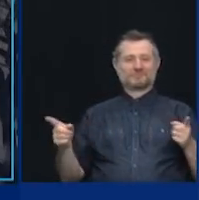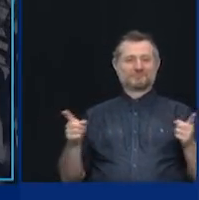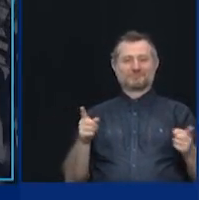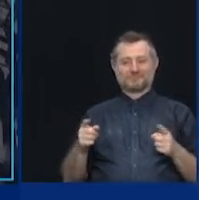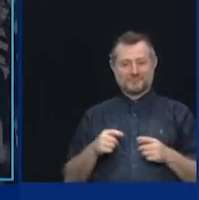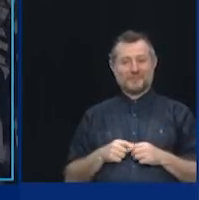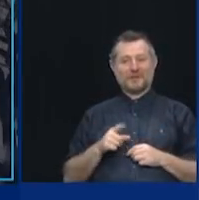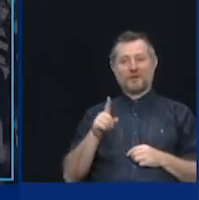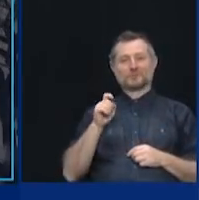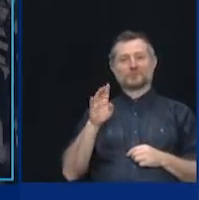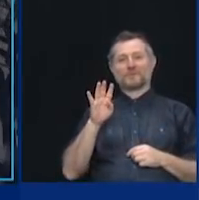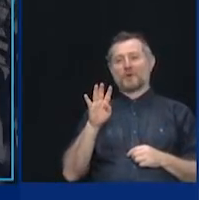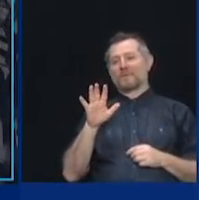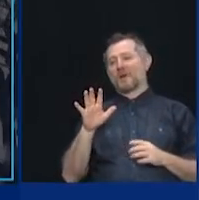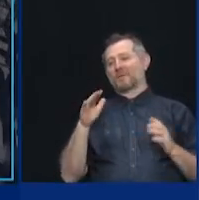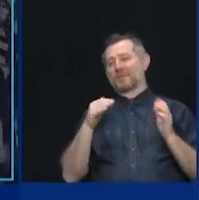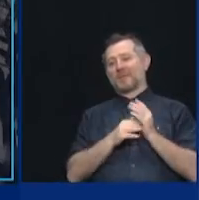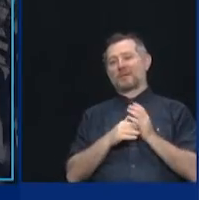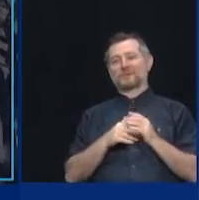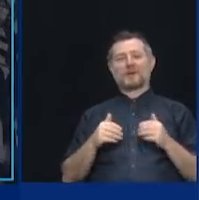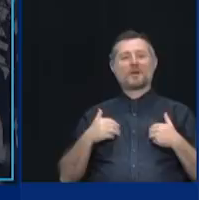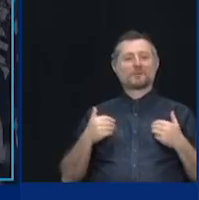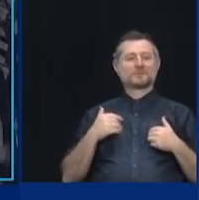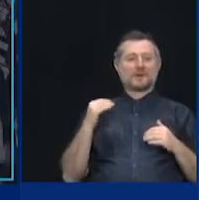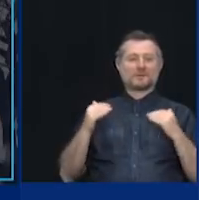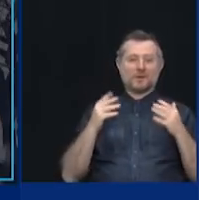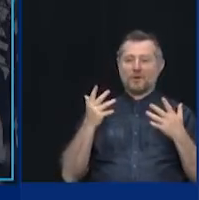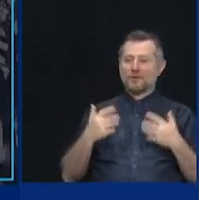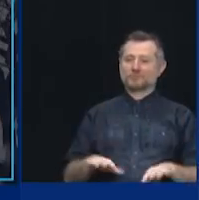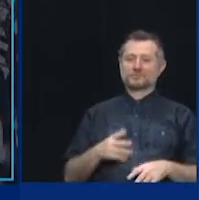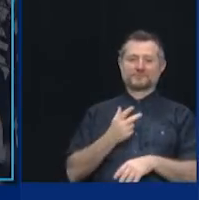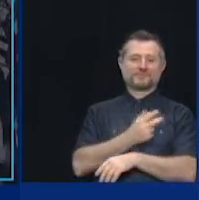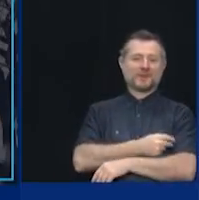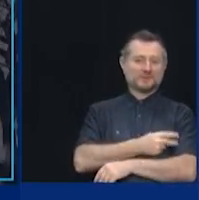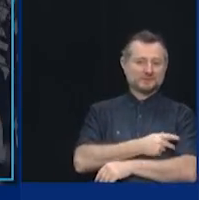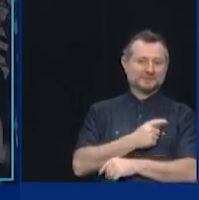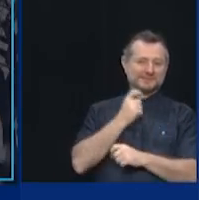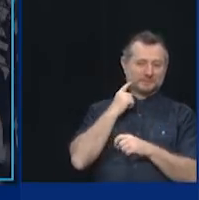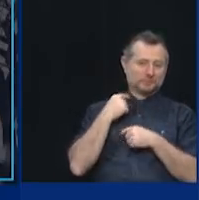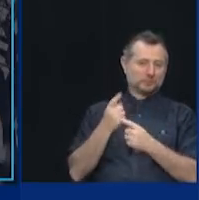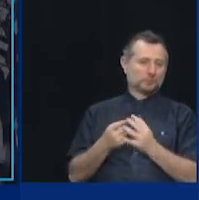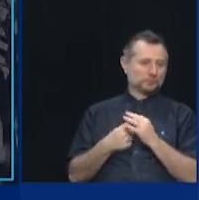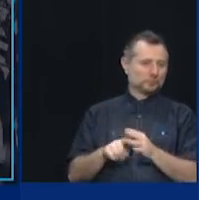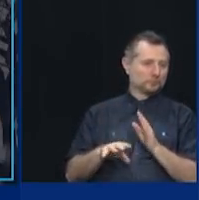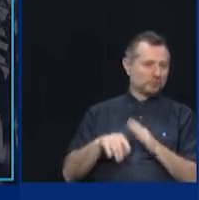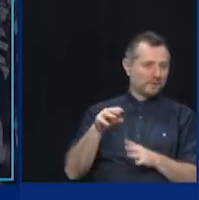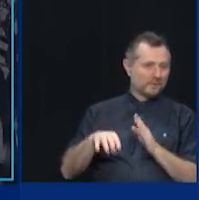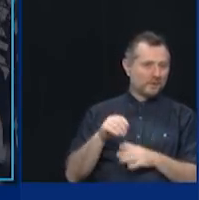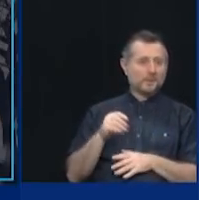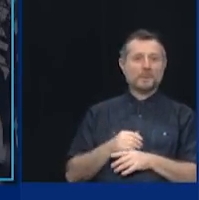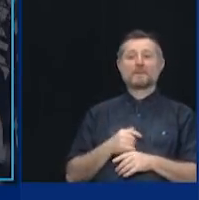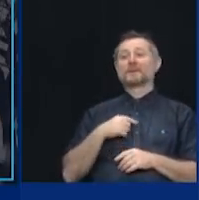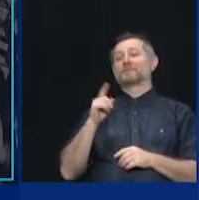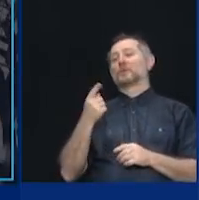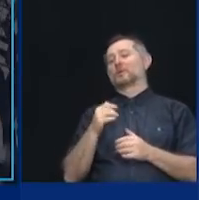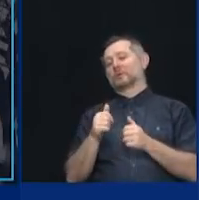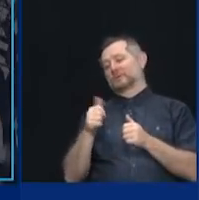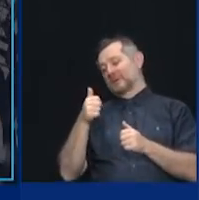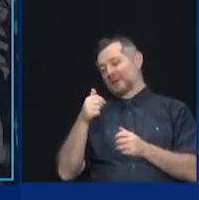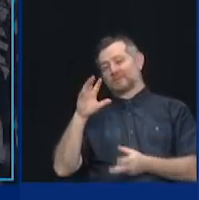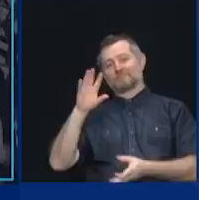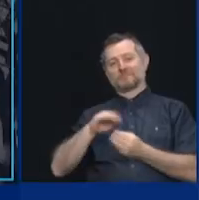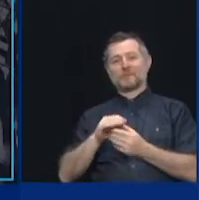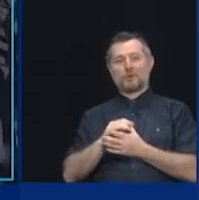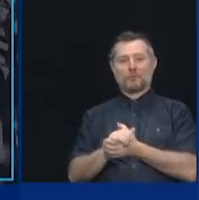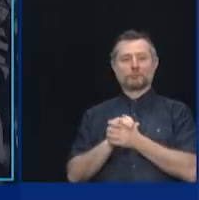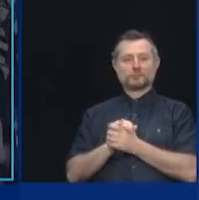have come to get the vaccine since we announced the raffle. Another 10 winners this week. And as you can see, they're